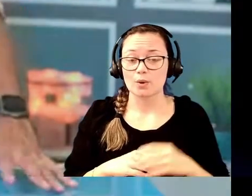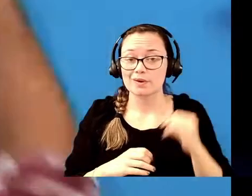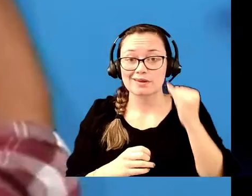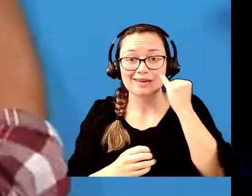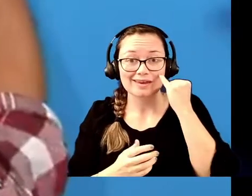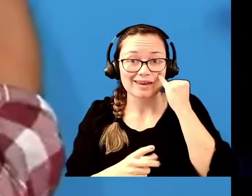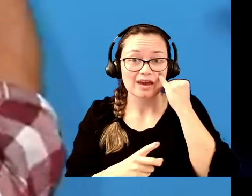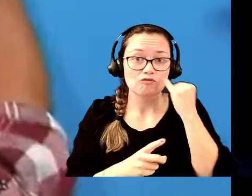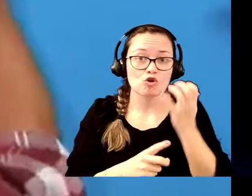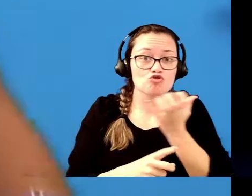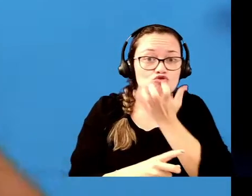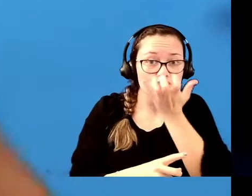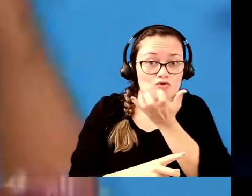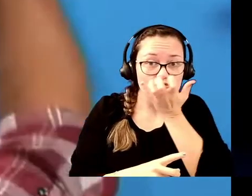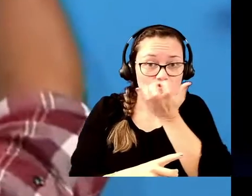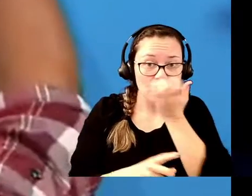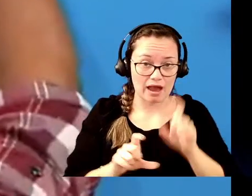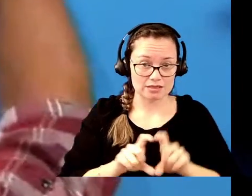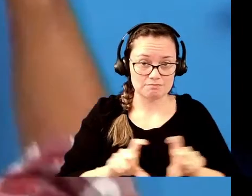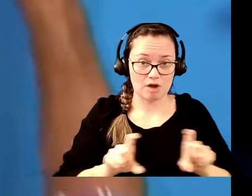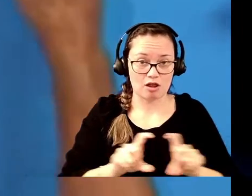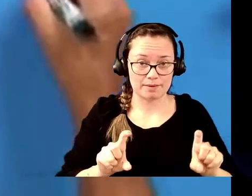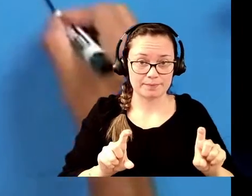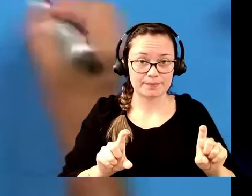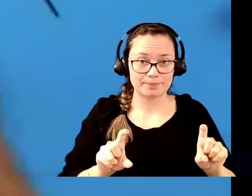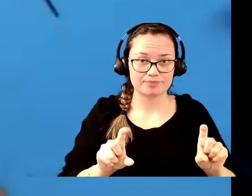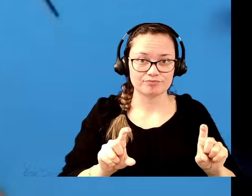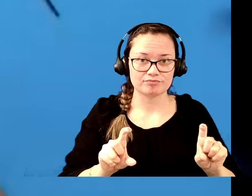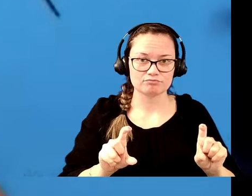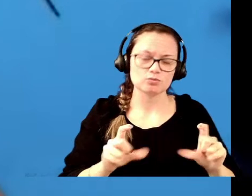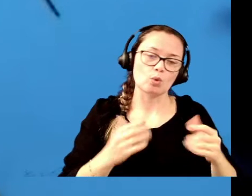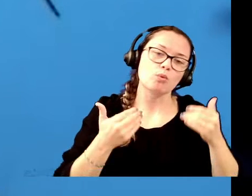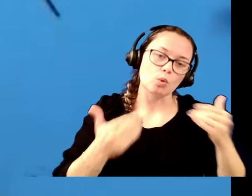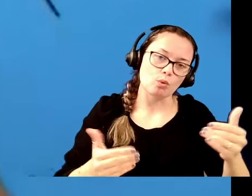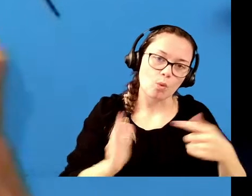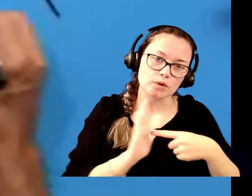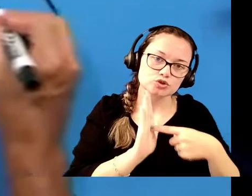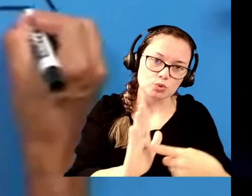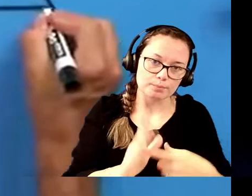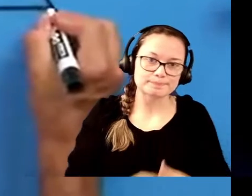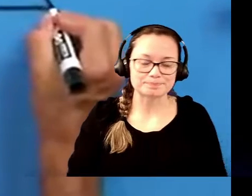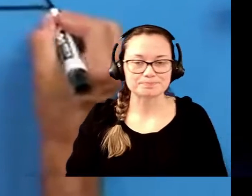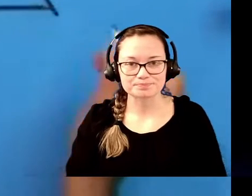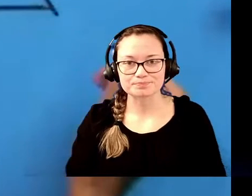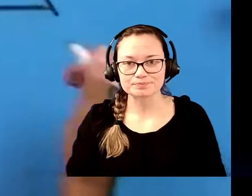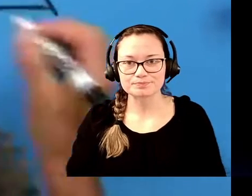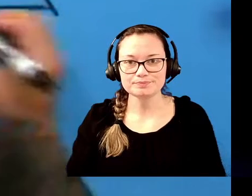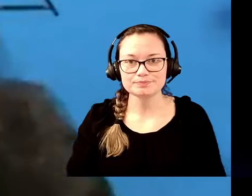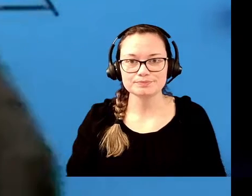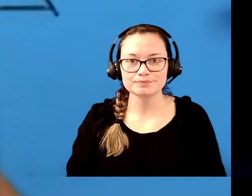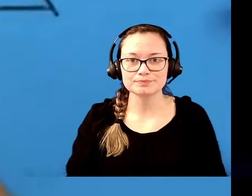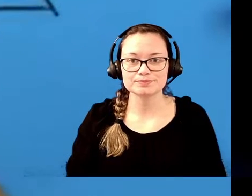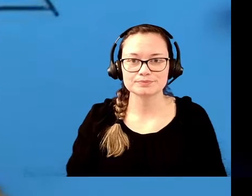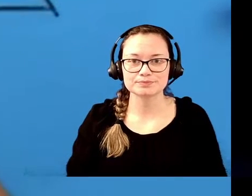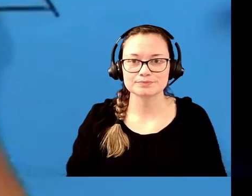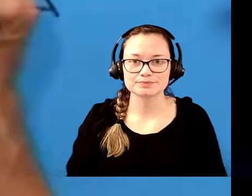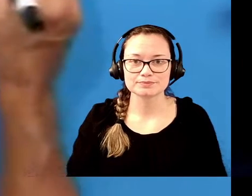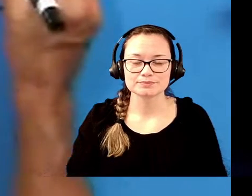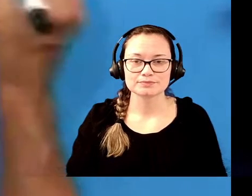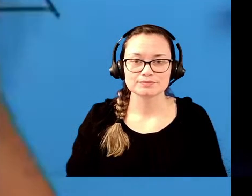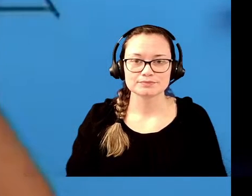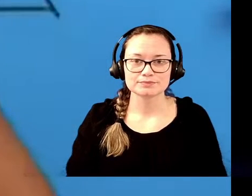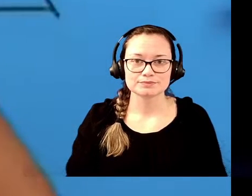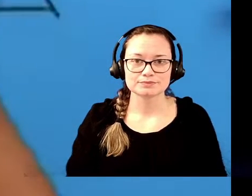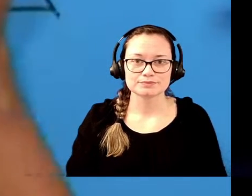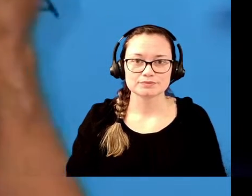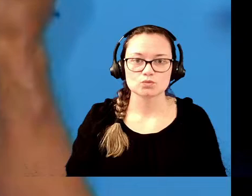know, grass goes here at the bottom. Let's just go ahead and do that. We'll just break it down by an organism, and that way we can use this for our